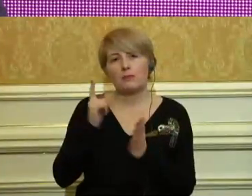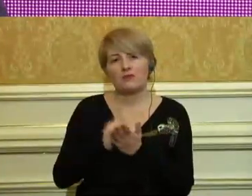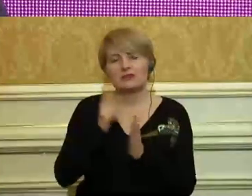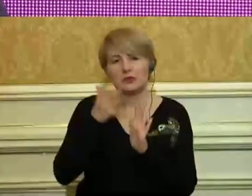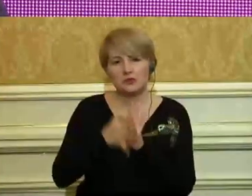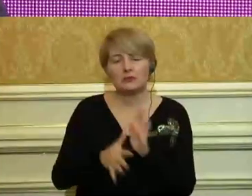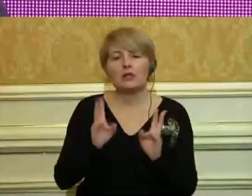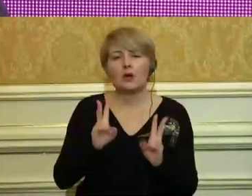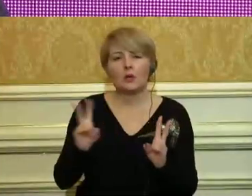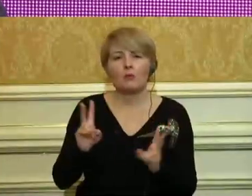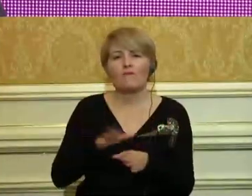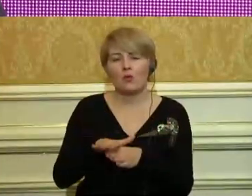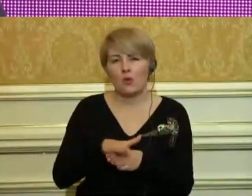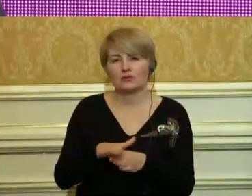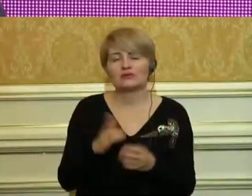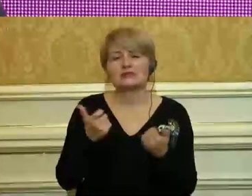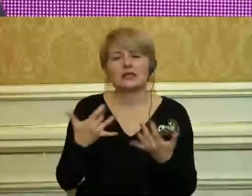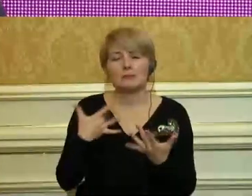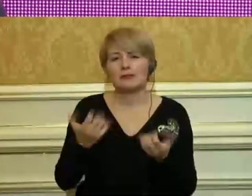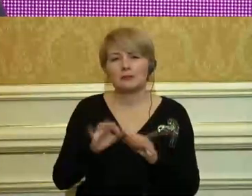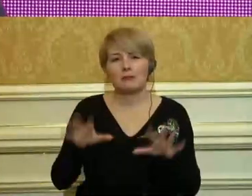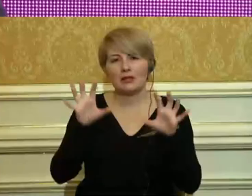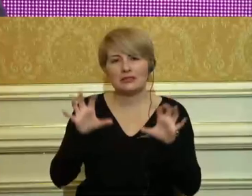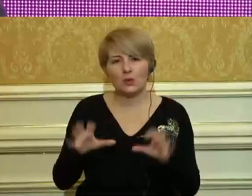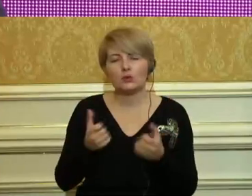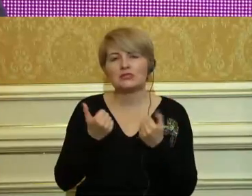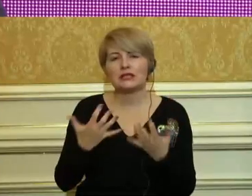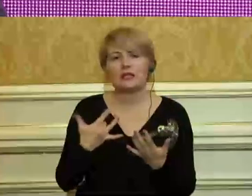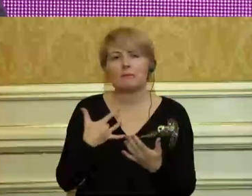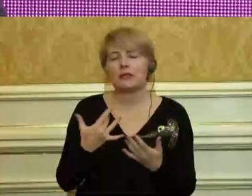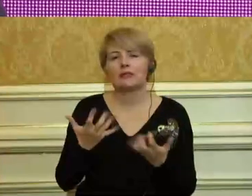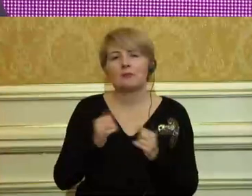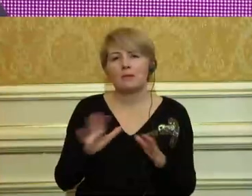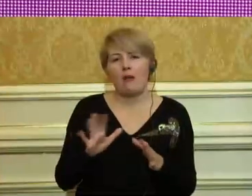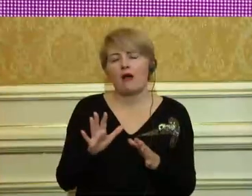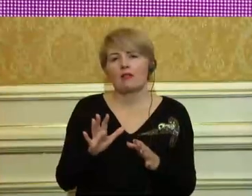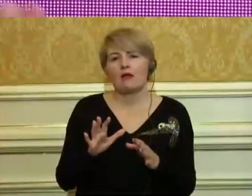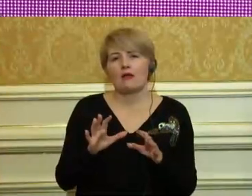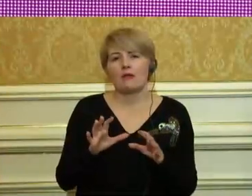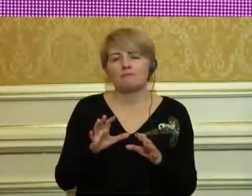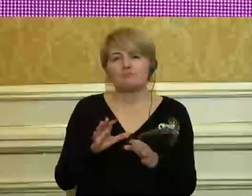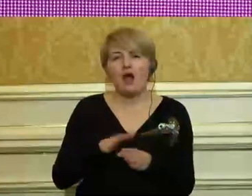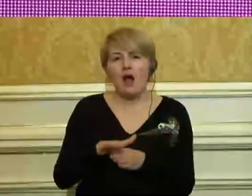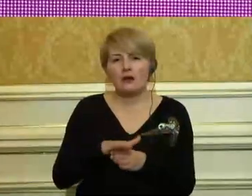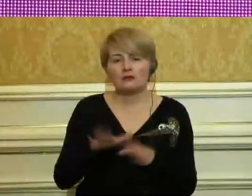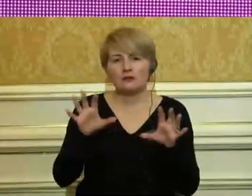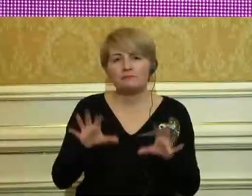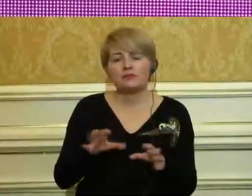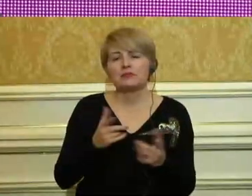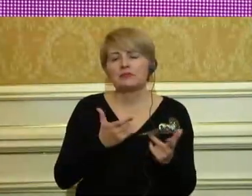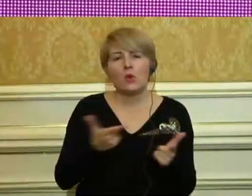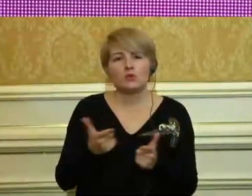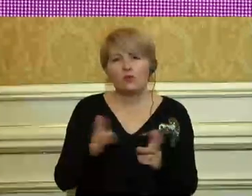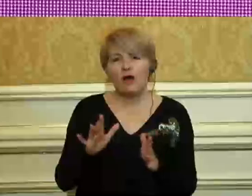budget code, so we have to understand that someone should be involved into this process. So, well, whether we are so active in